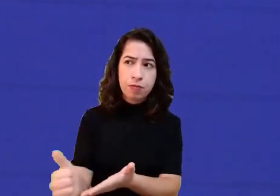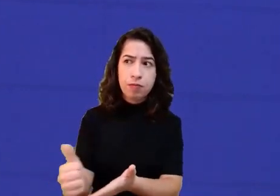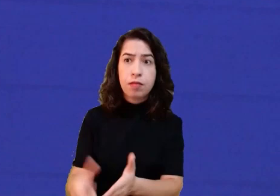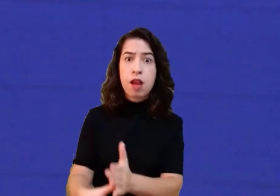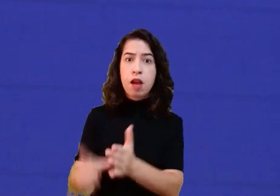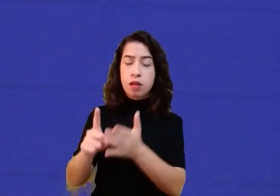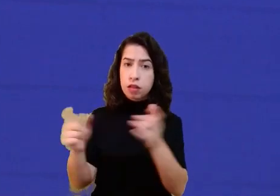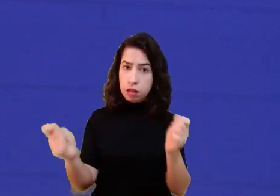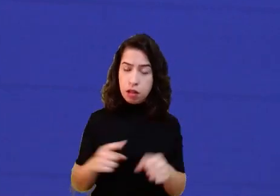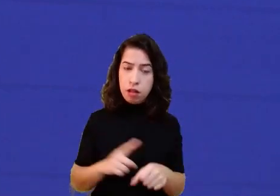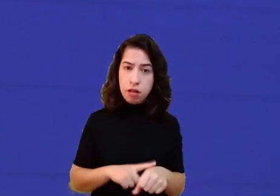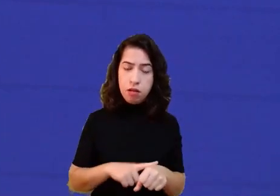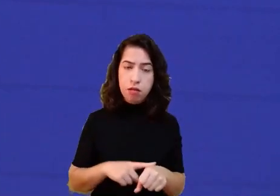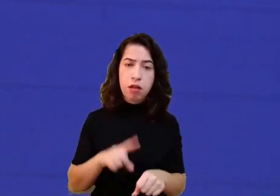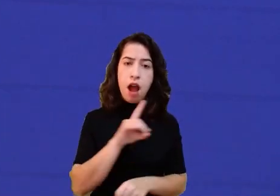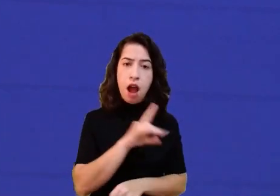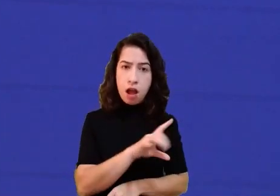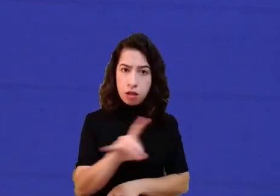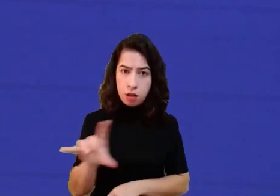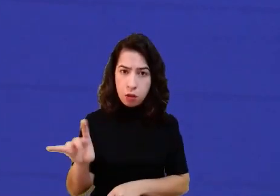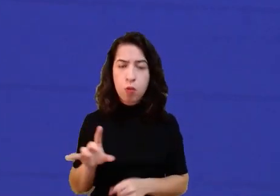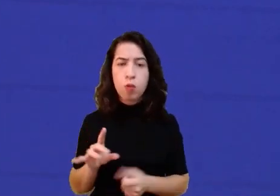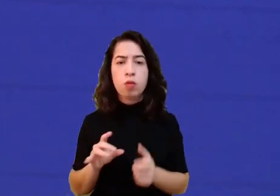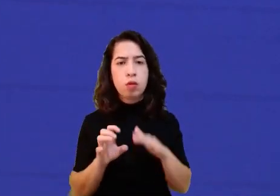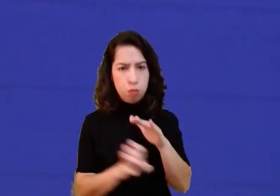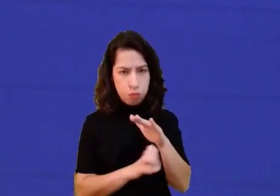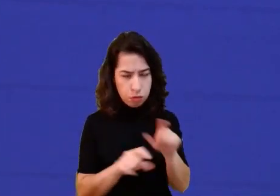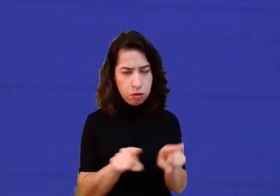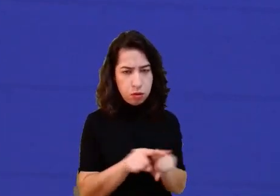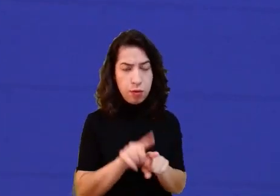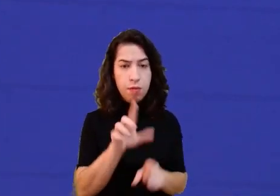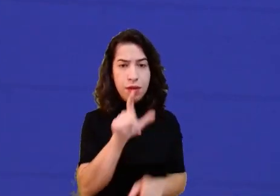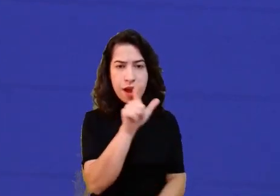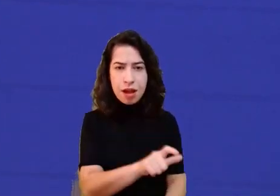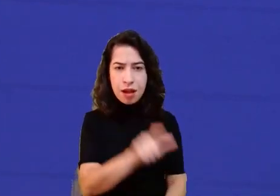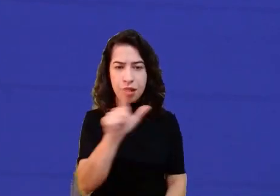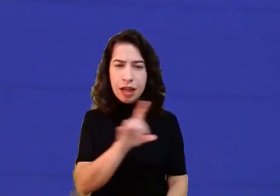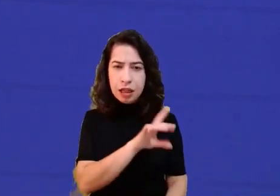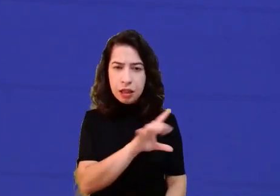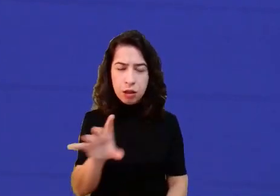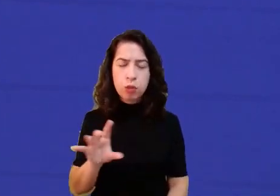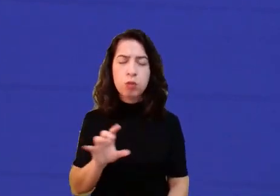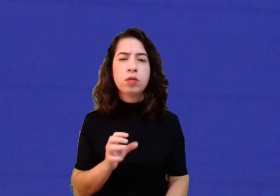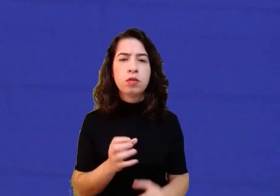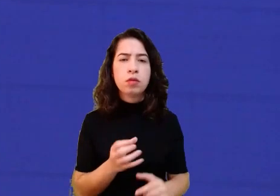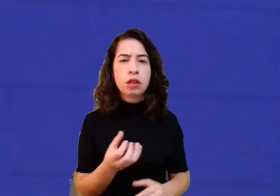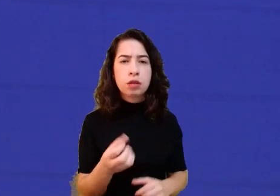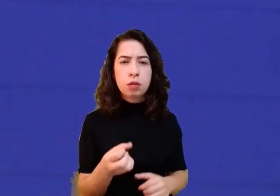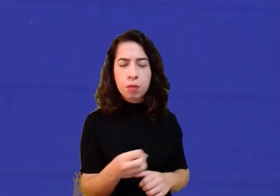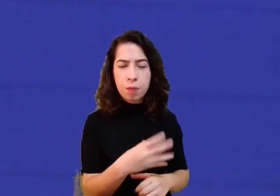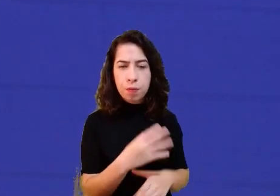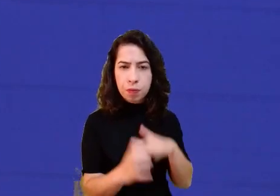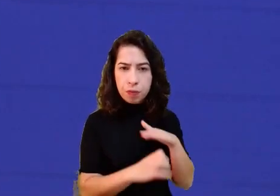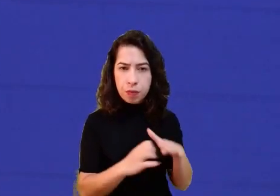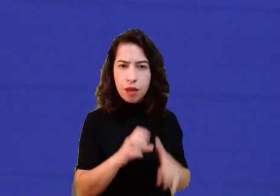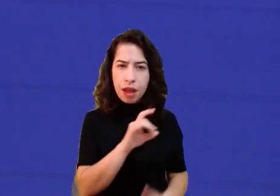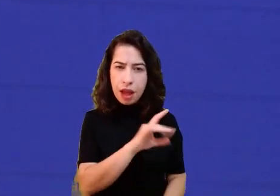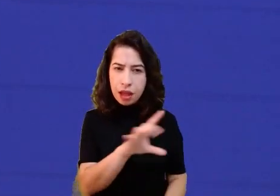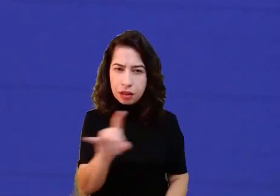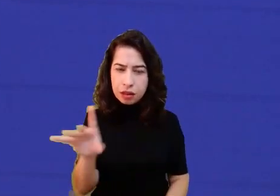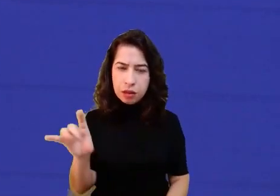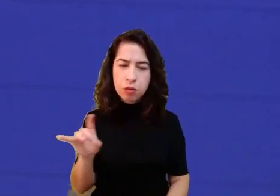still time. If each company, if each individual, each ICT, each startup assumes here